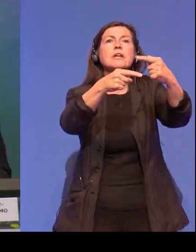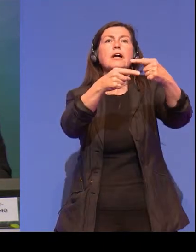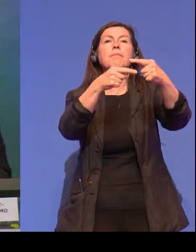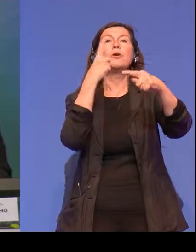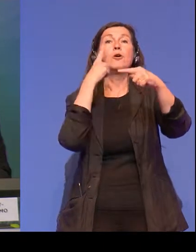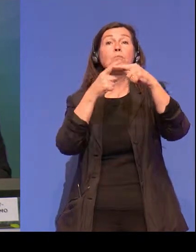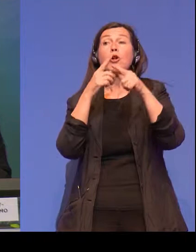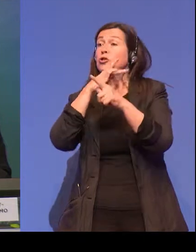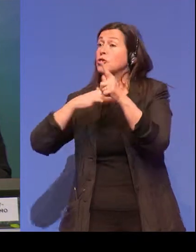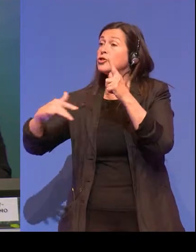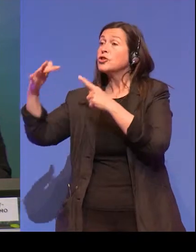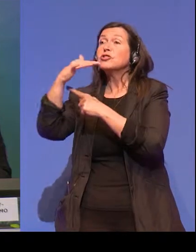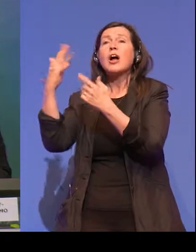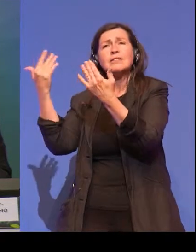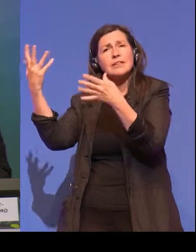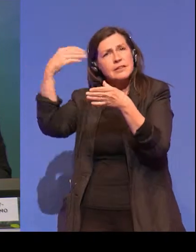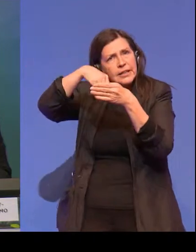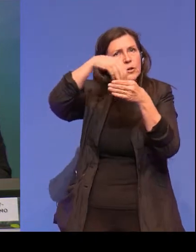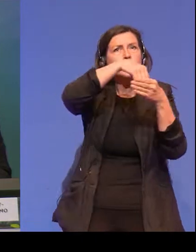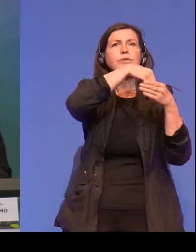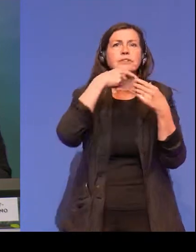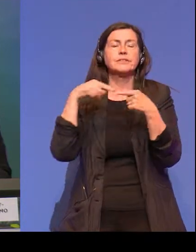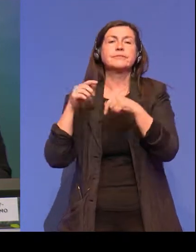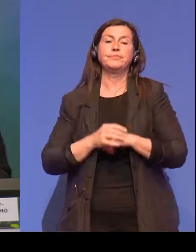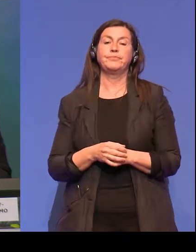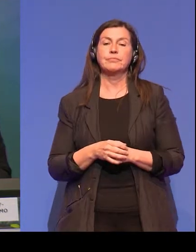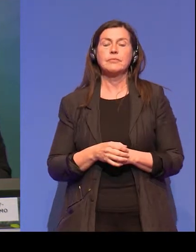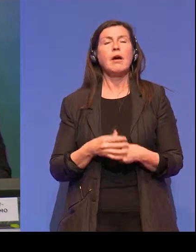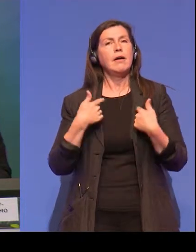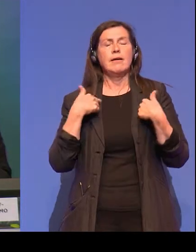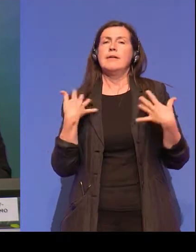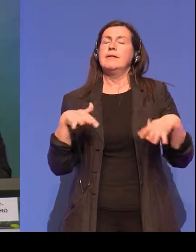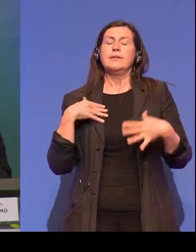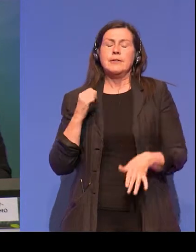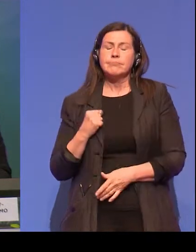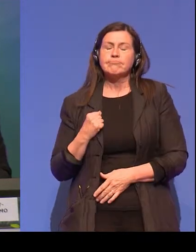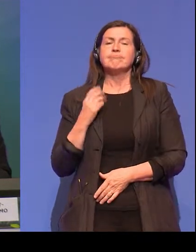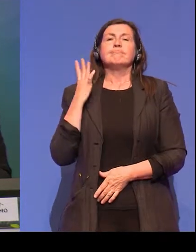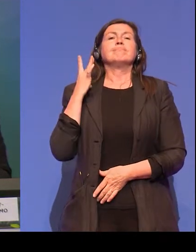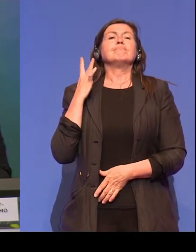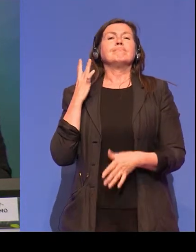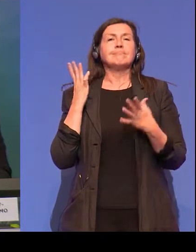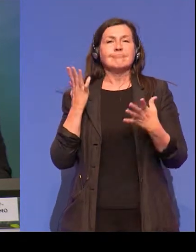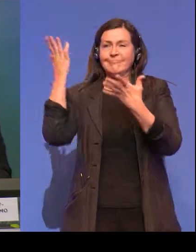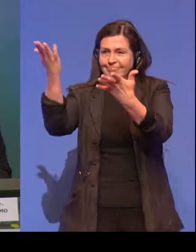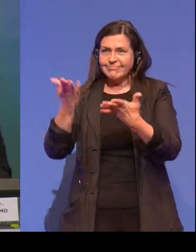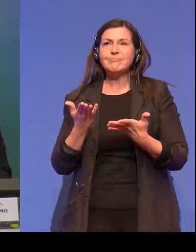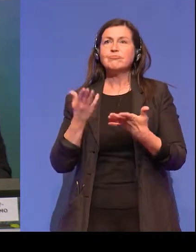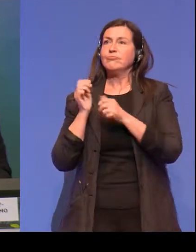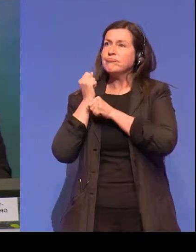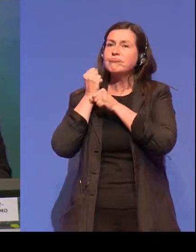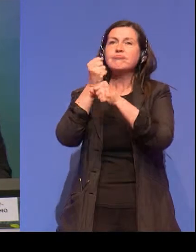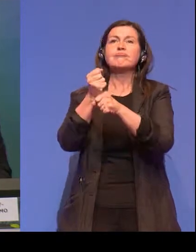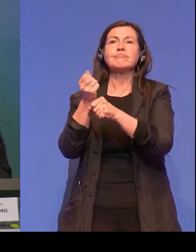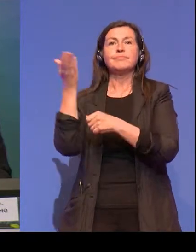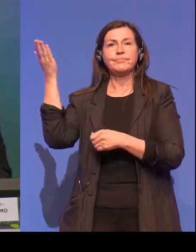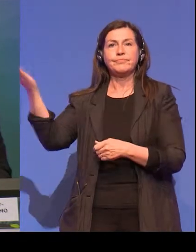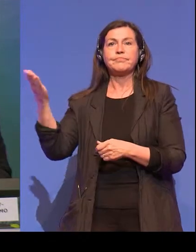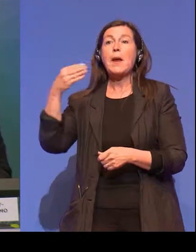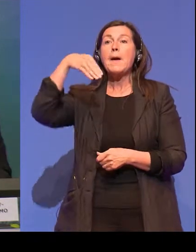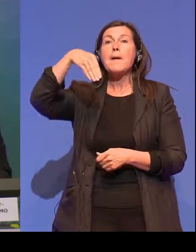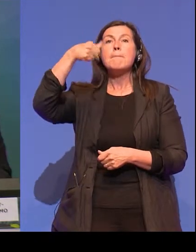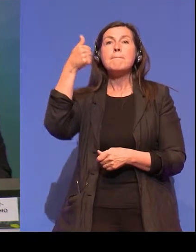I'm honored to serve as your co-chair today with the representative of the host country, Mr.